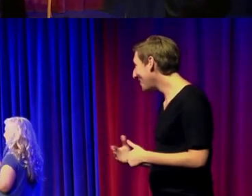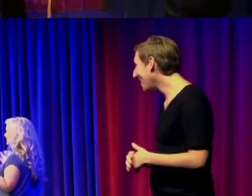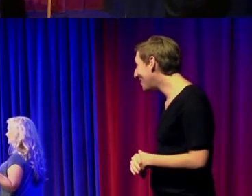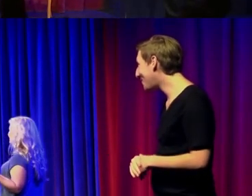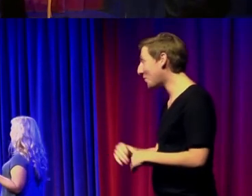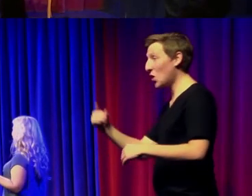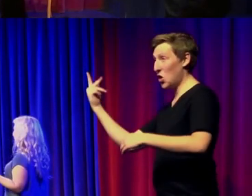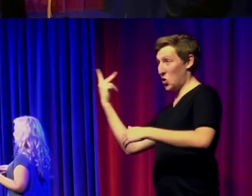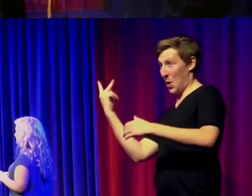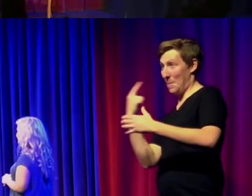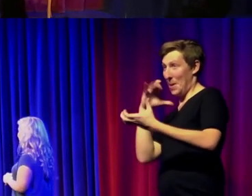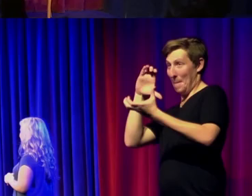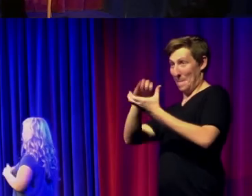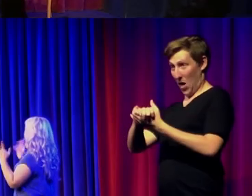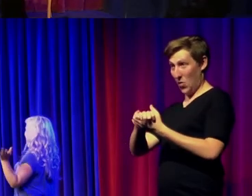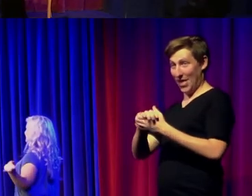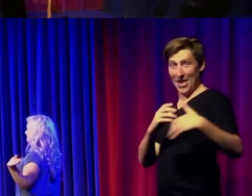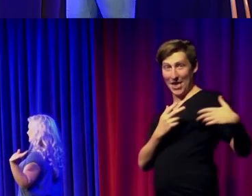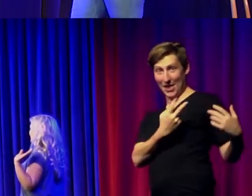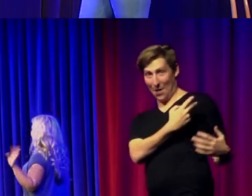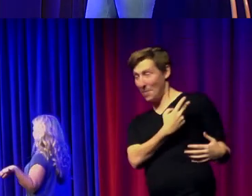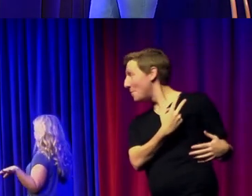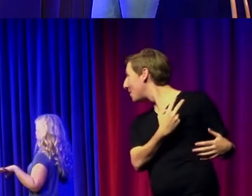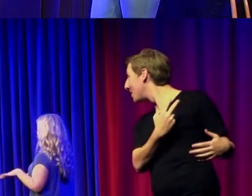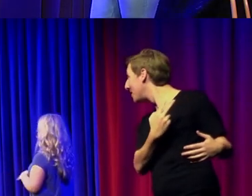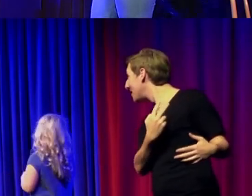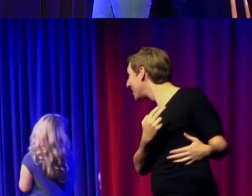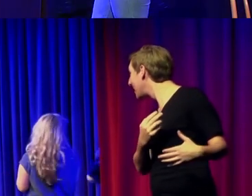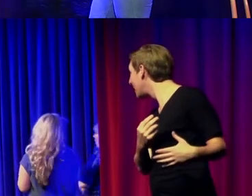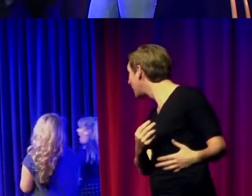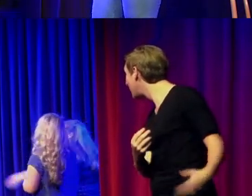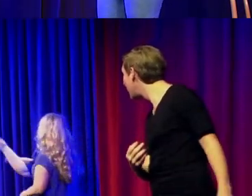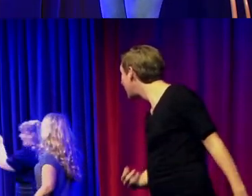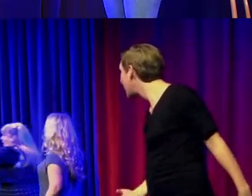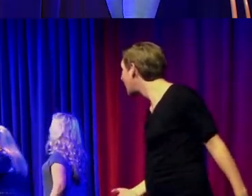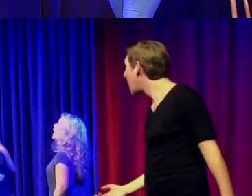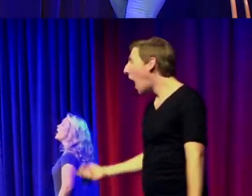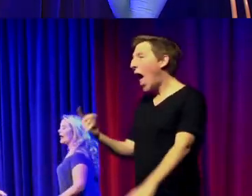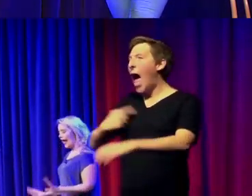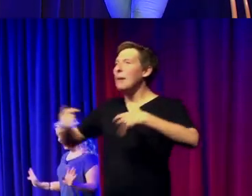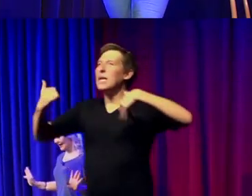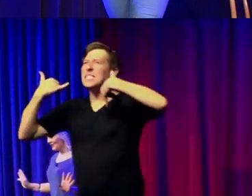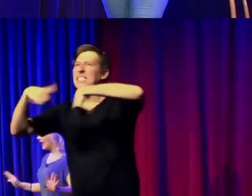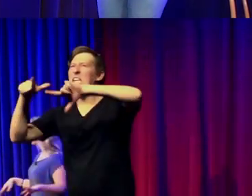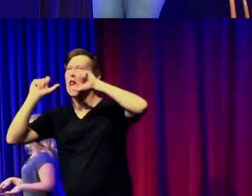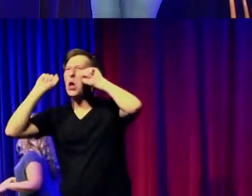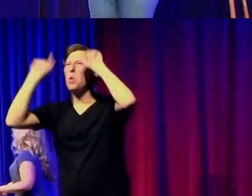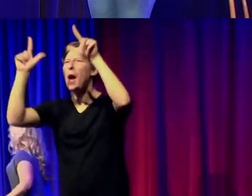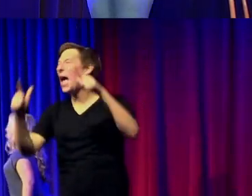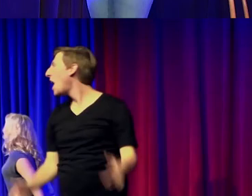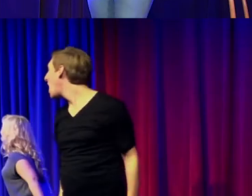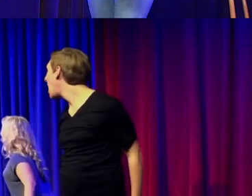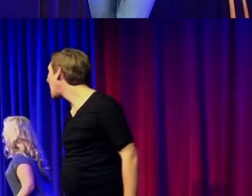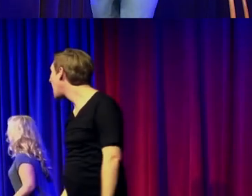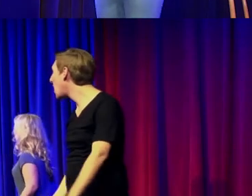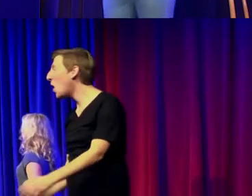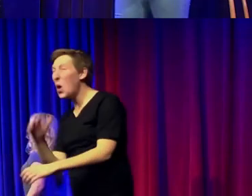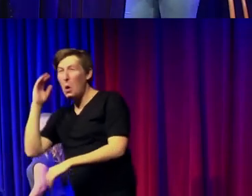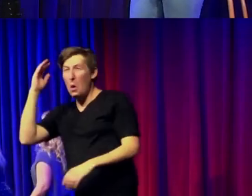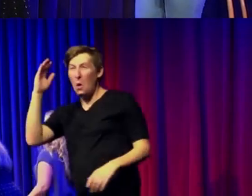Normal married couple, and right. You just do right. Your thing. I'm still awake! Okay, why are you guys so